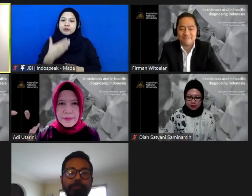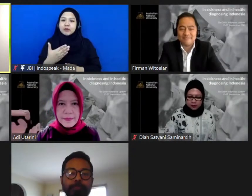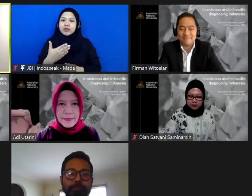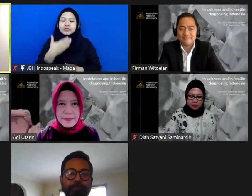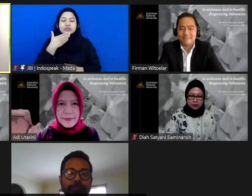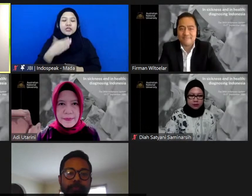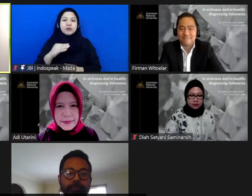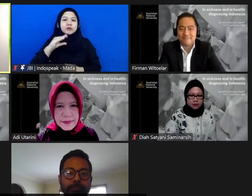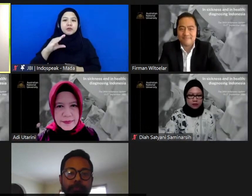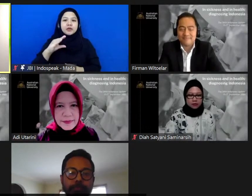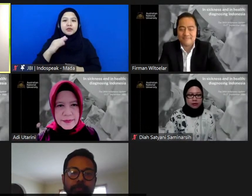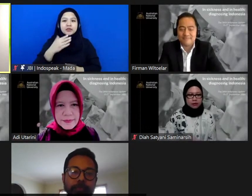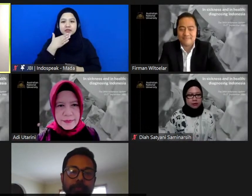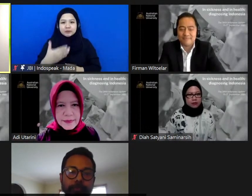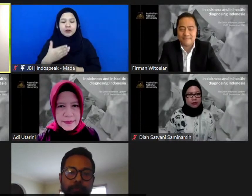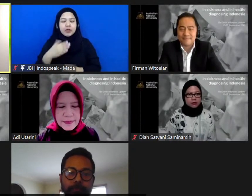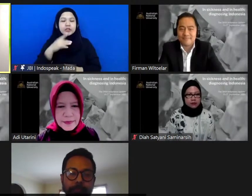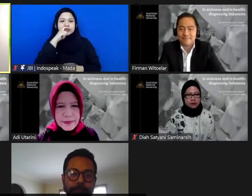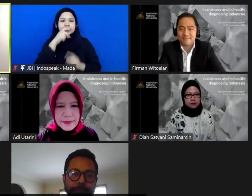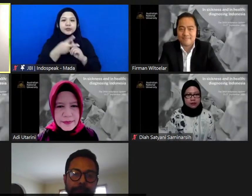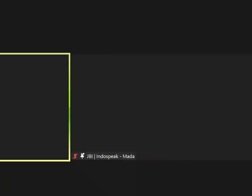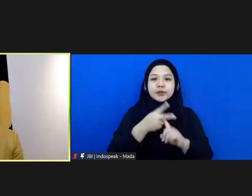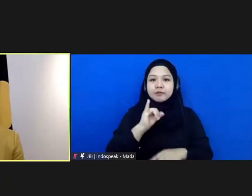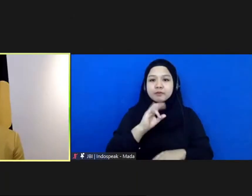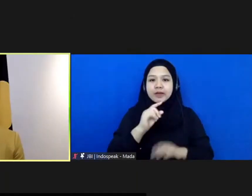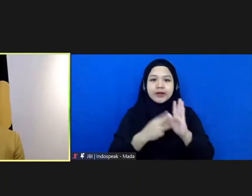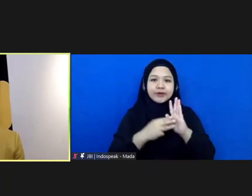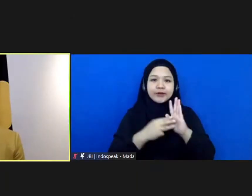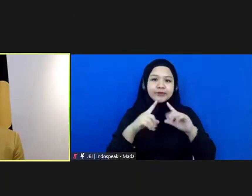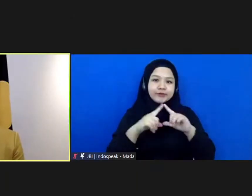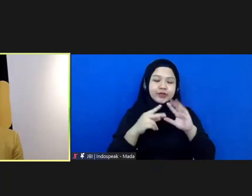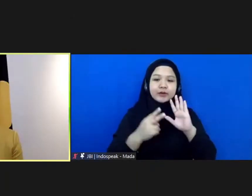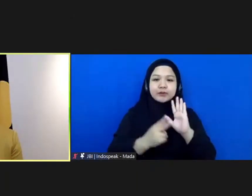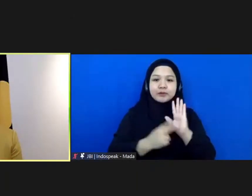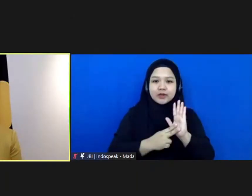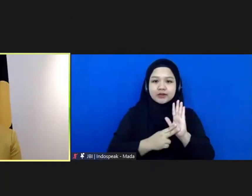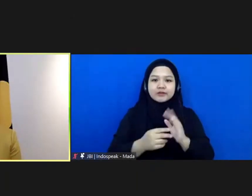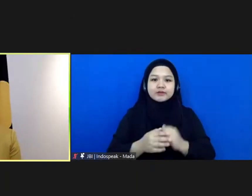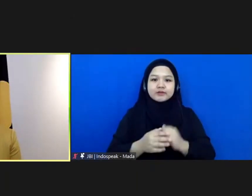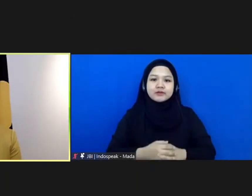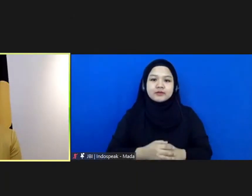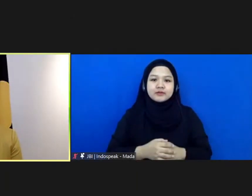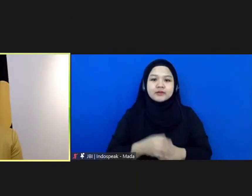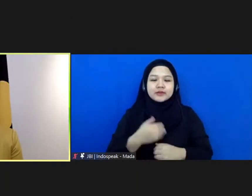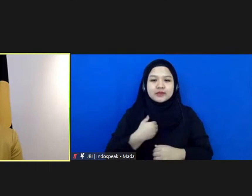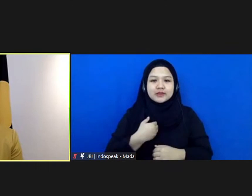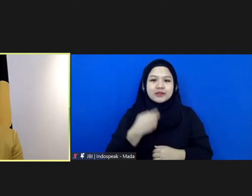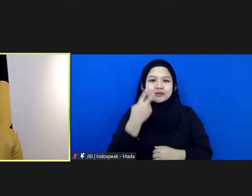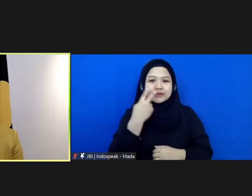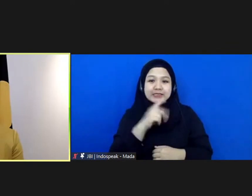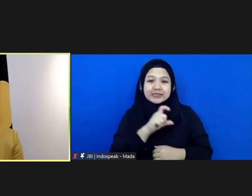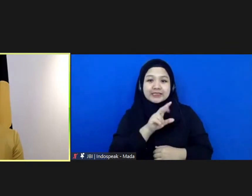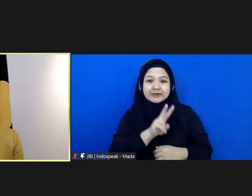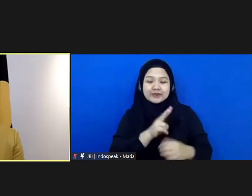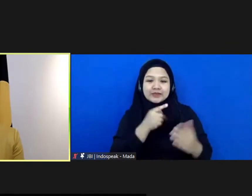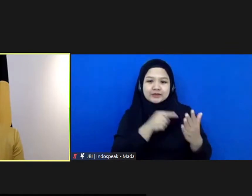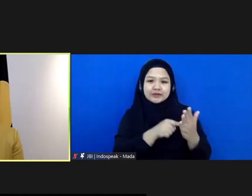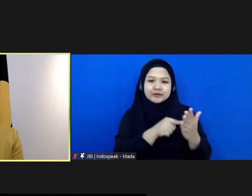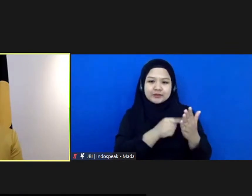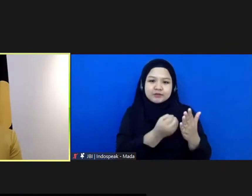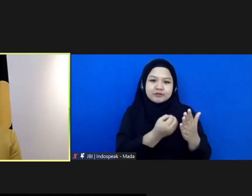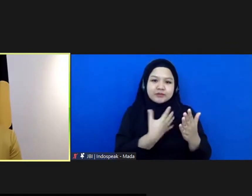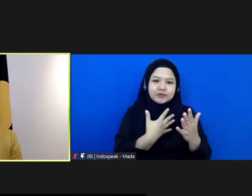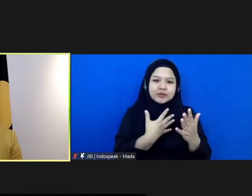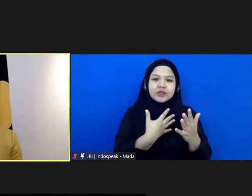you, Firman. One thing that's missing from my CV, can I say, which is perhaps the greatest thing